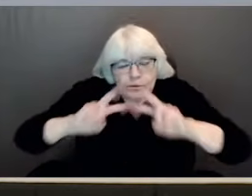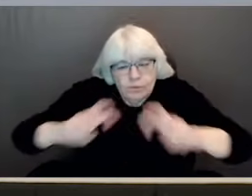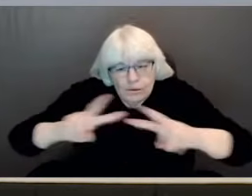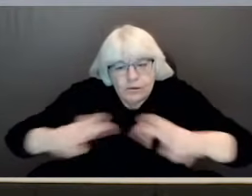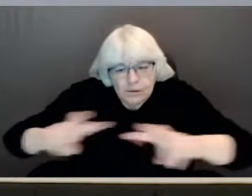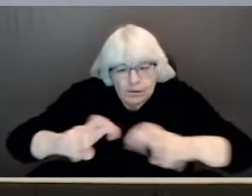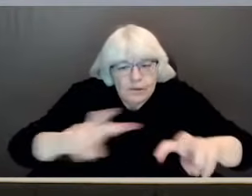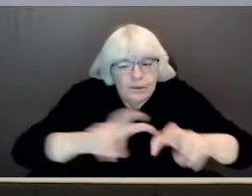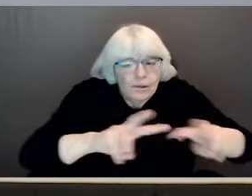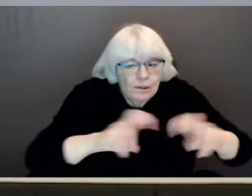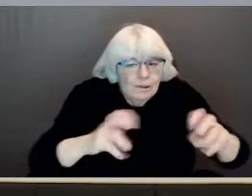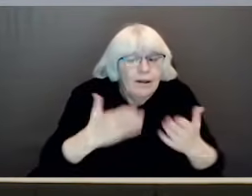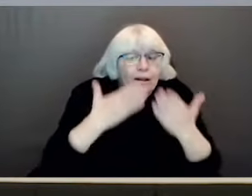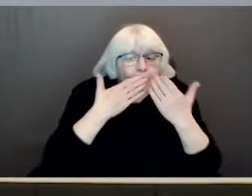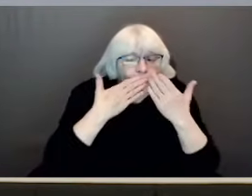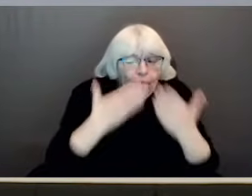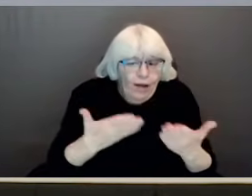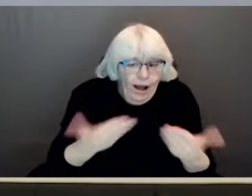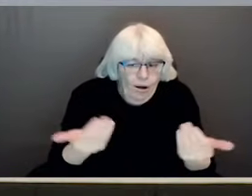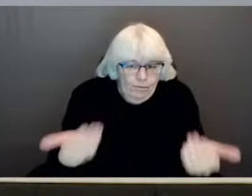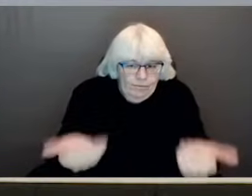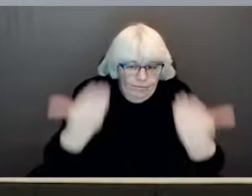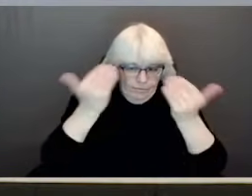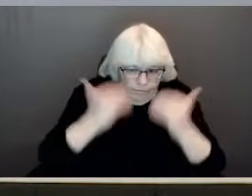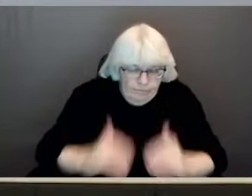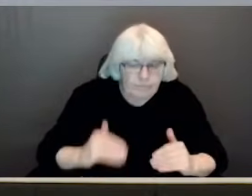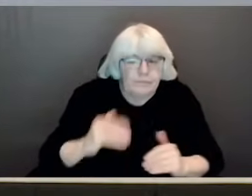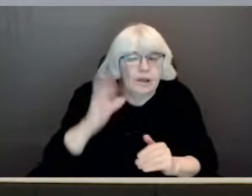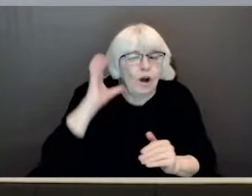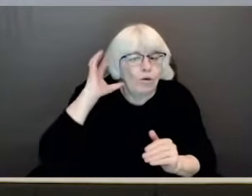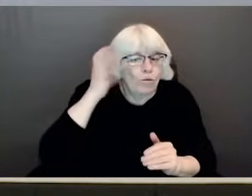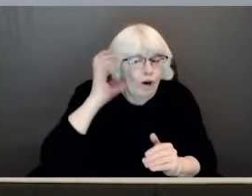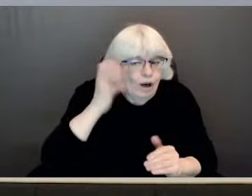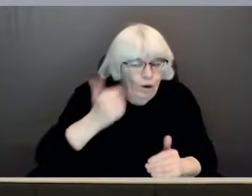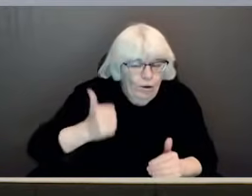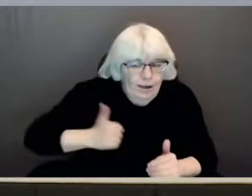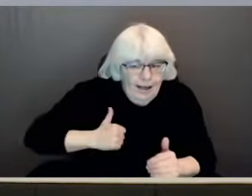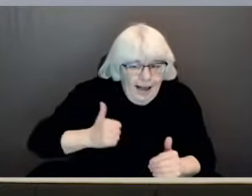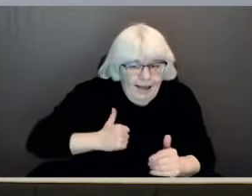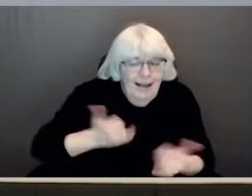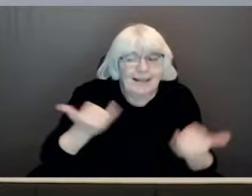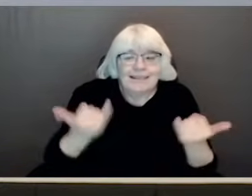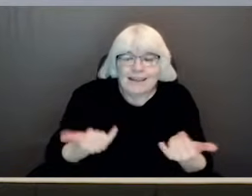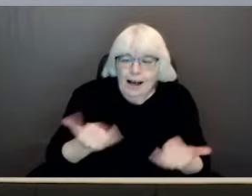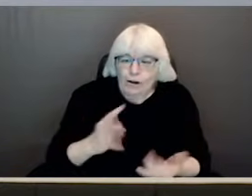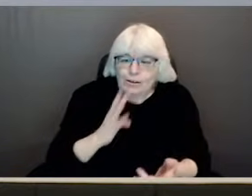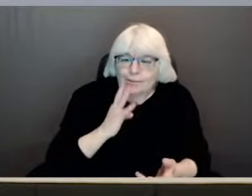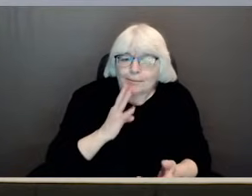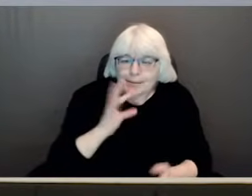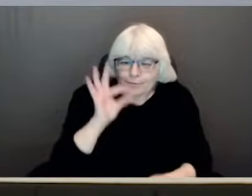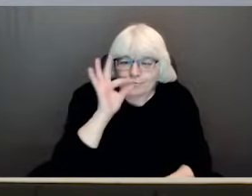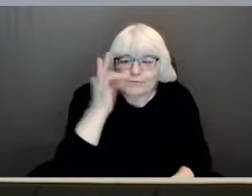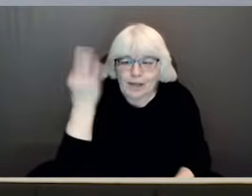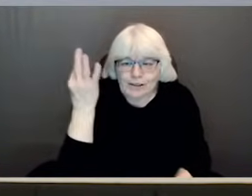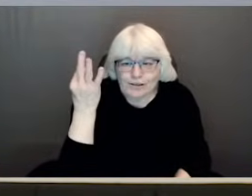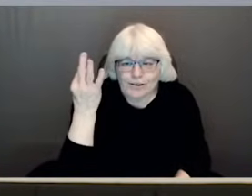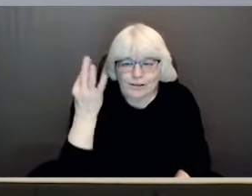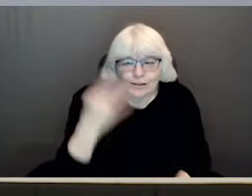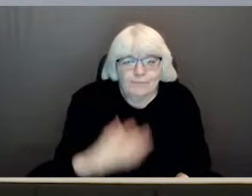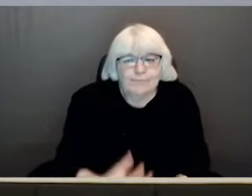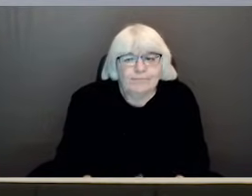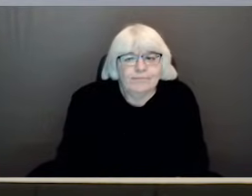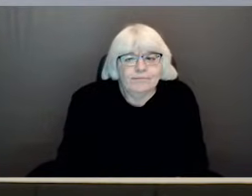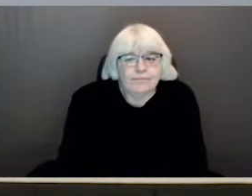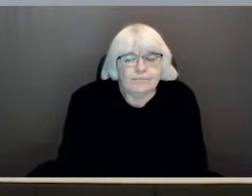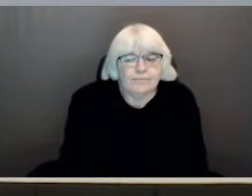Bonjour, Dr. Morrison. Ma question, c'est en français pour vous. Alors, je voulais poursuivre dans le sujet des voyages. Les États-Unis s'apprêtent à rouvrir